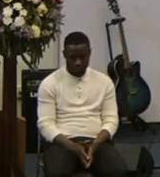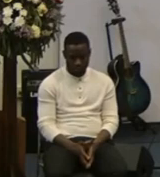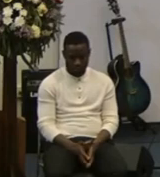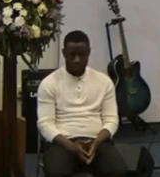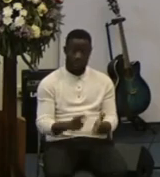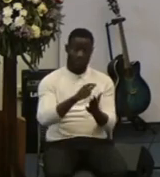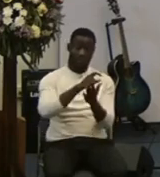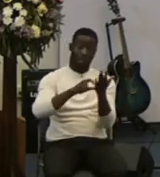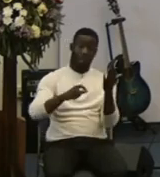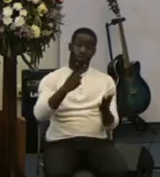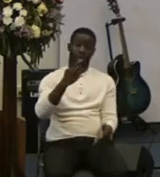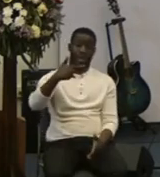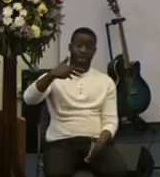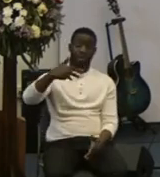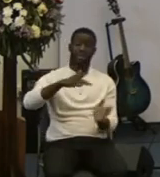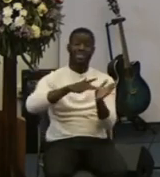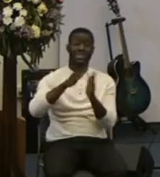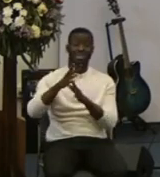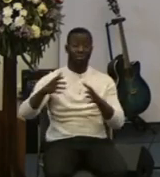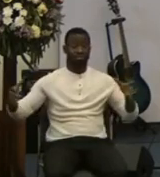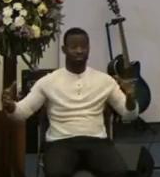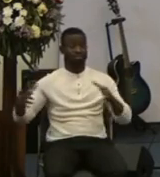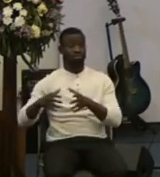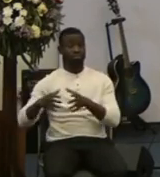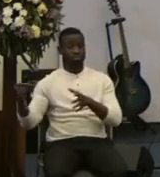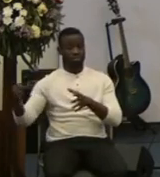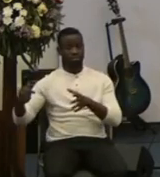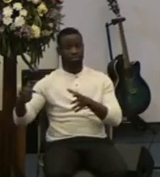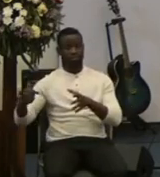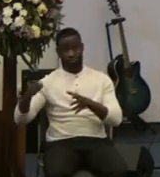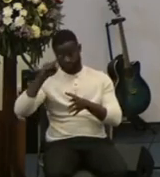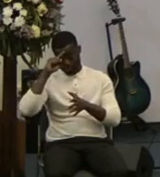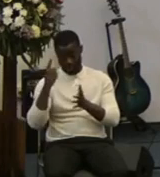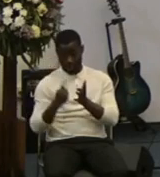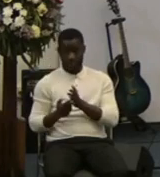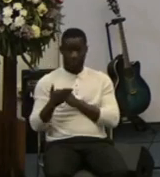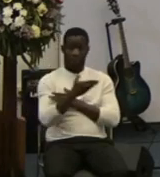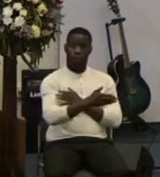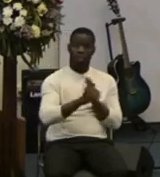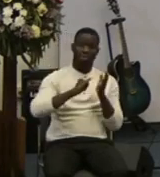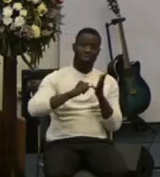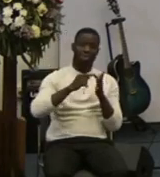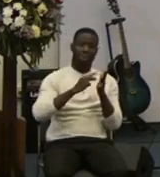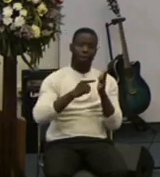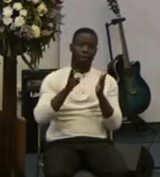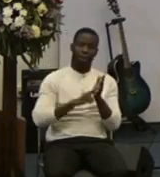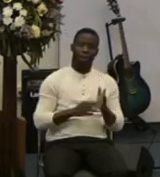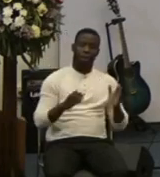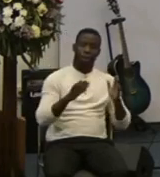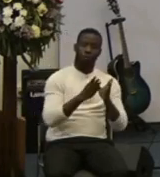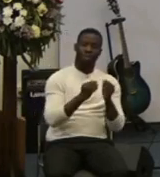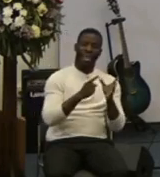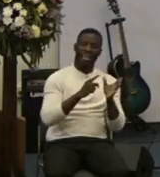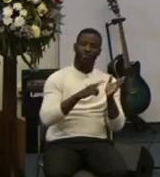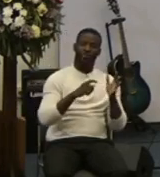In verse 29, Jesus and his small band of followers, they go to the home of Simon and Andrew, where we're